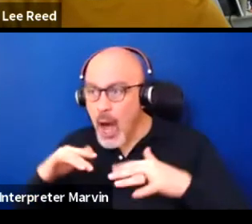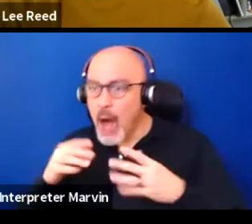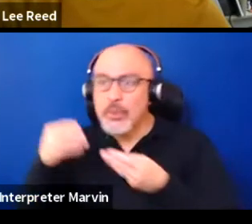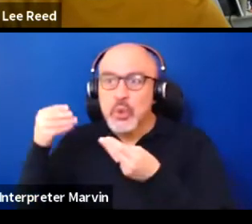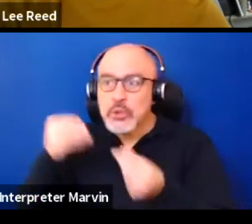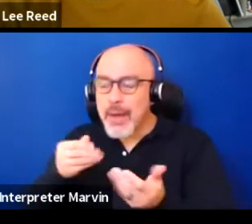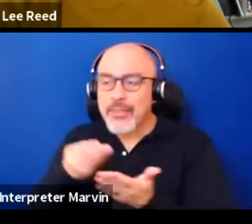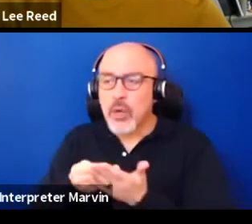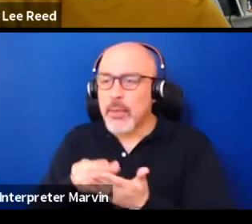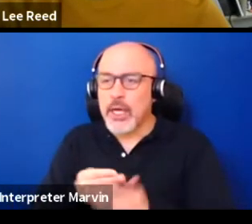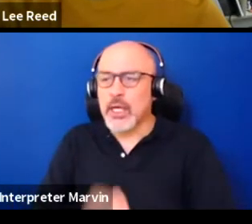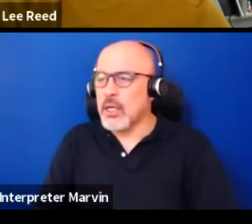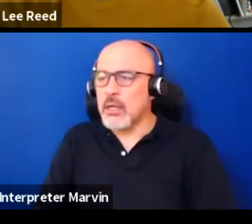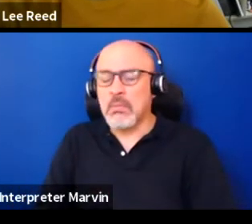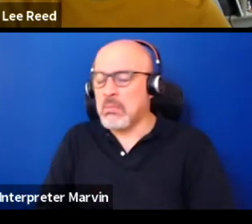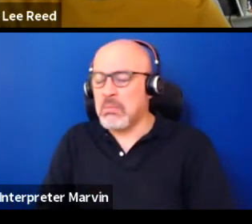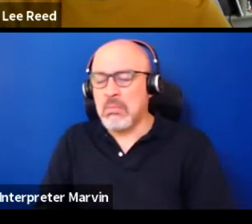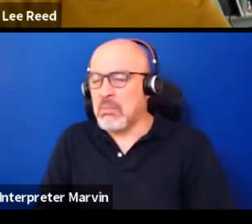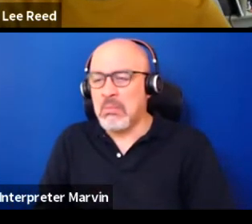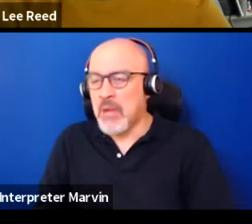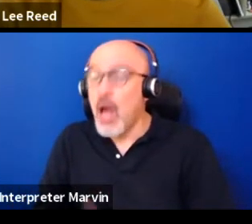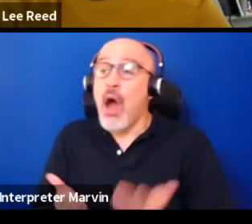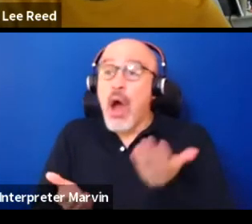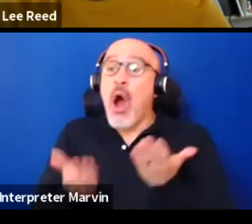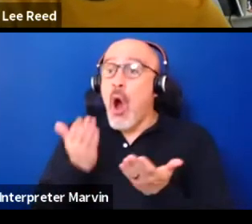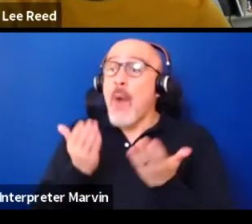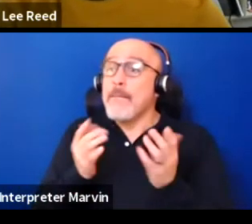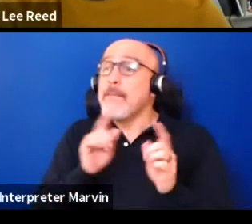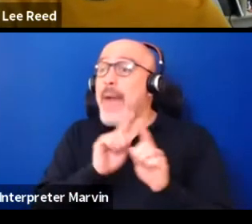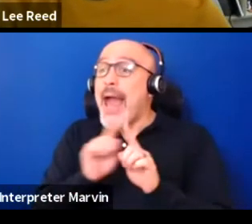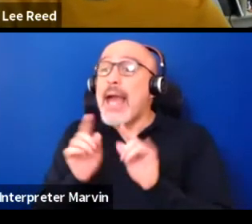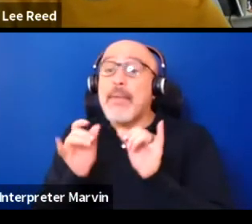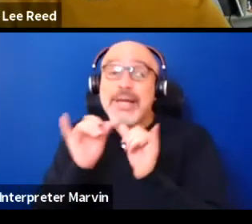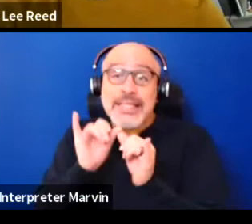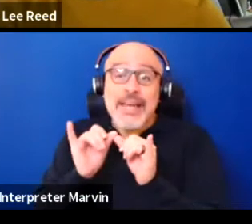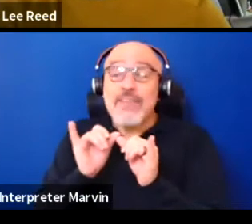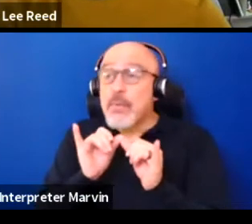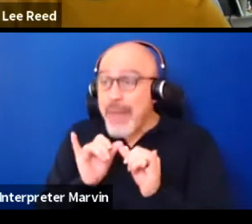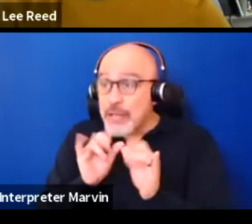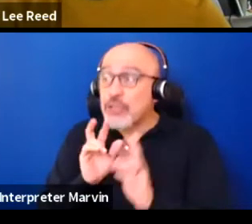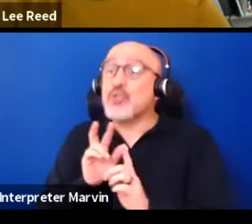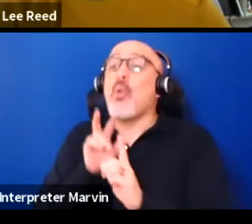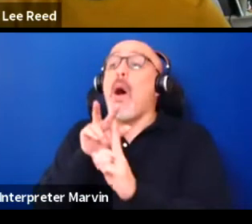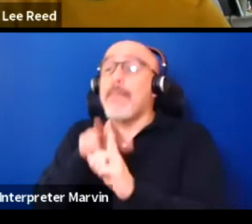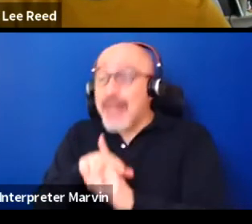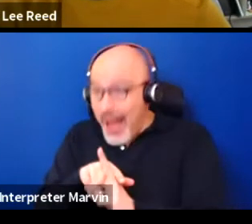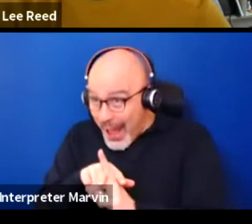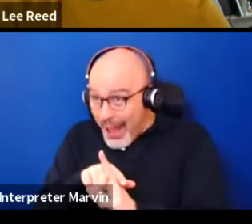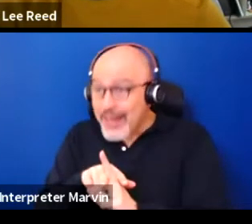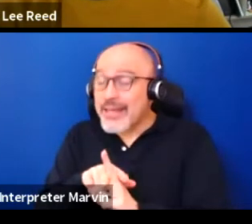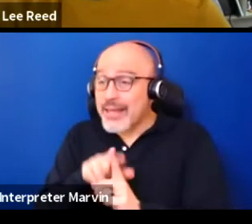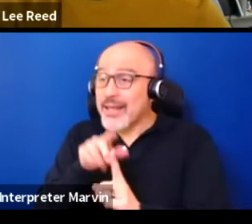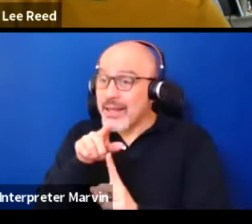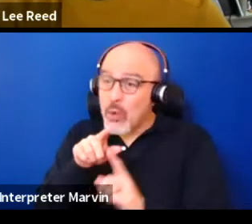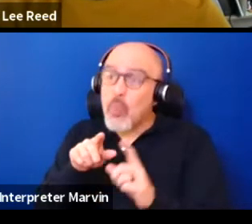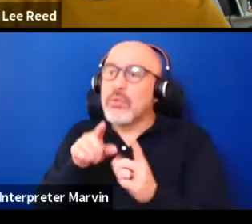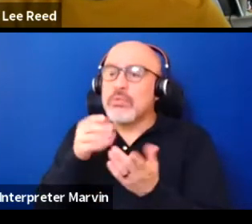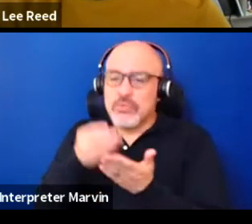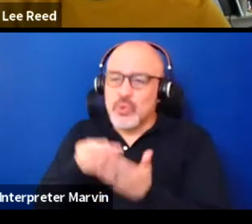money. Yeah. There might be other metrics that can be applied in addition to